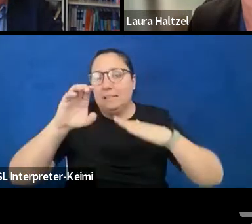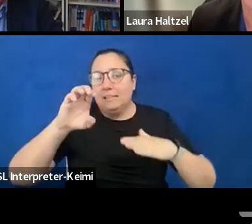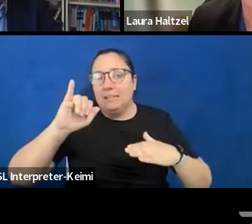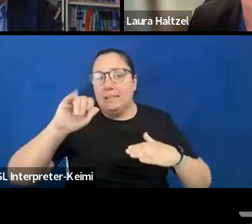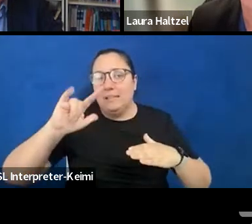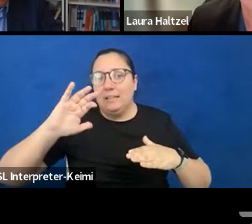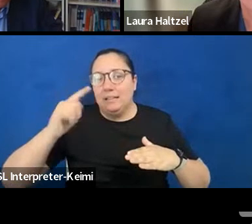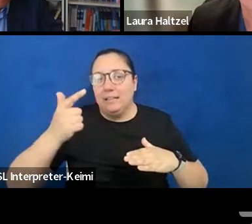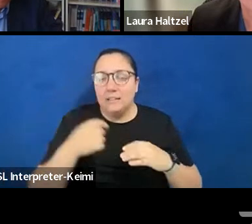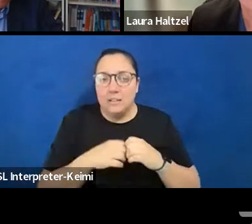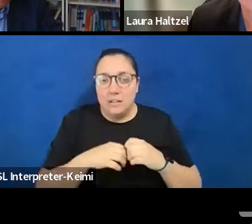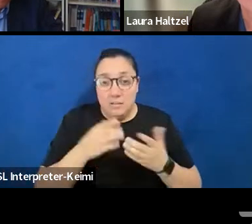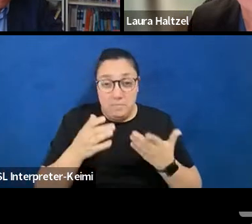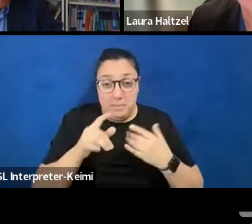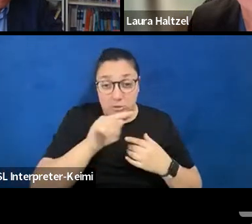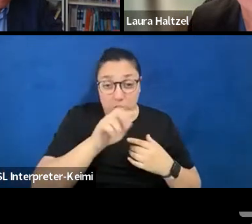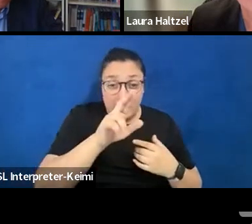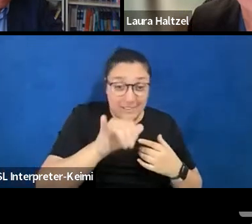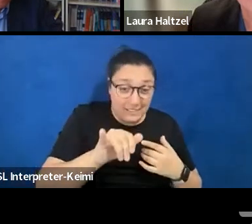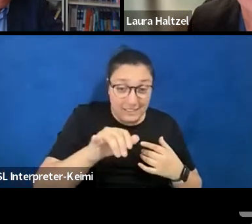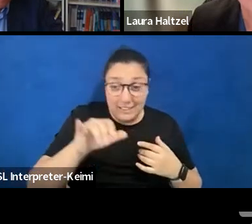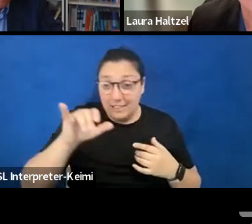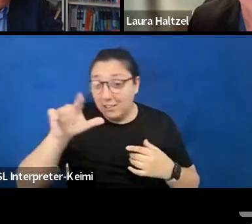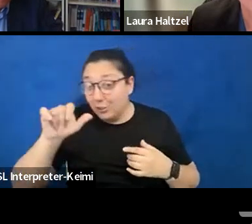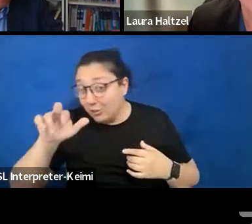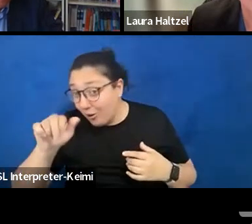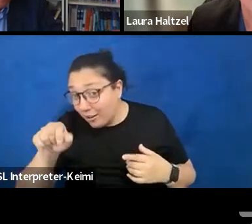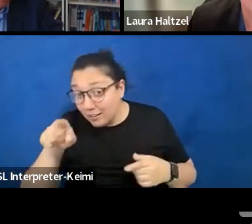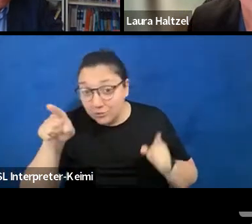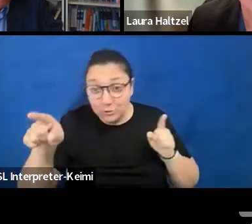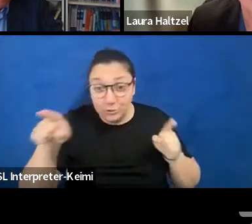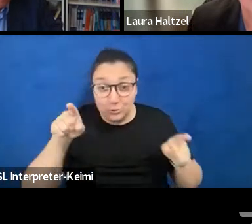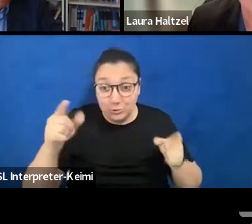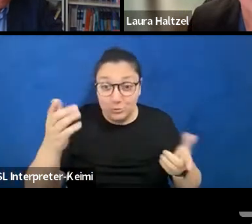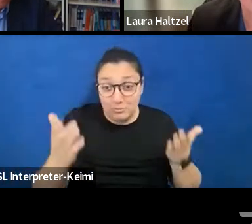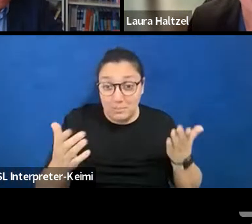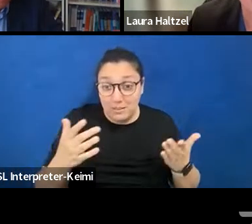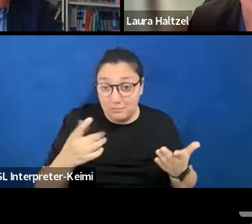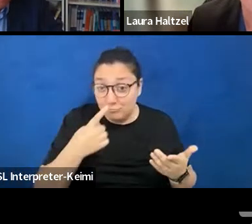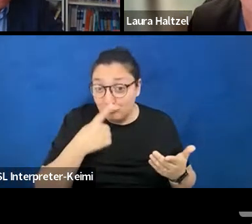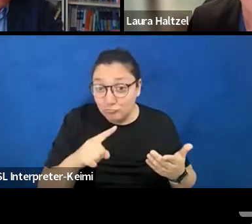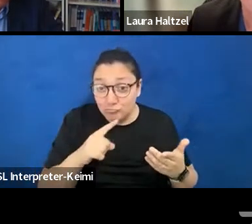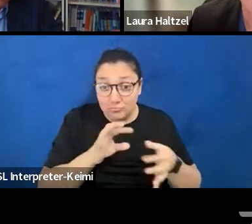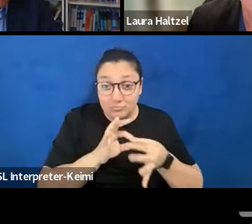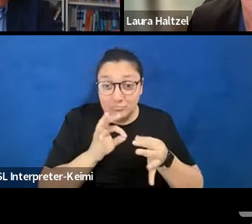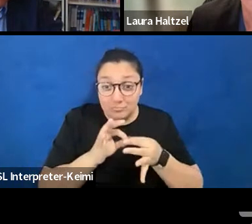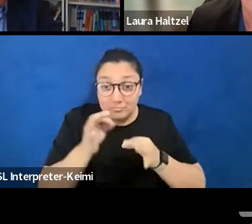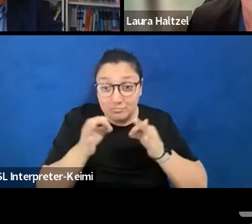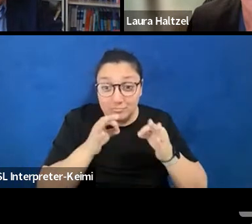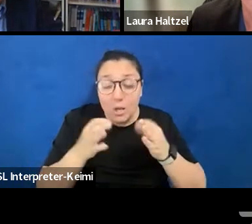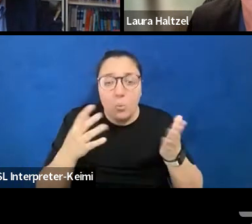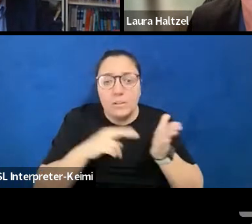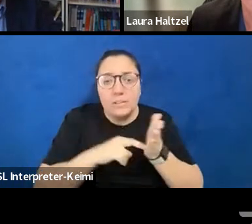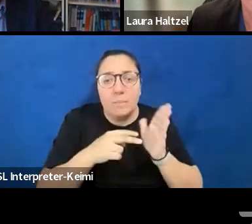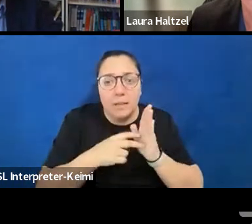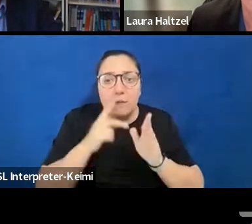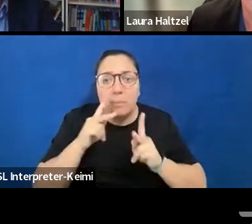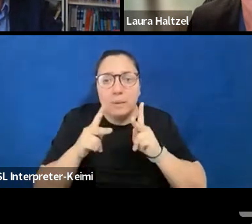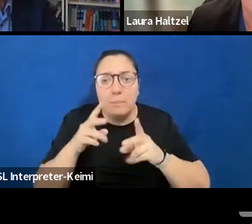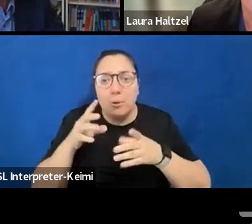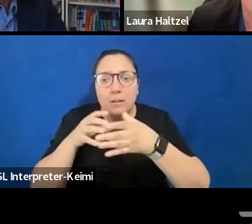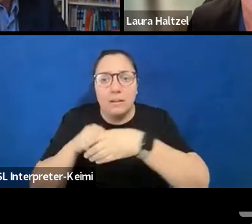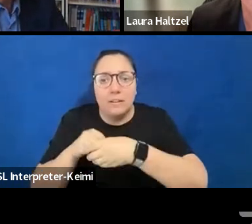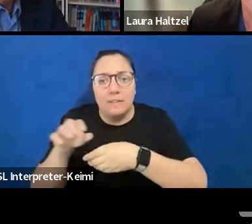Maybe Tracy or Laura, if one of you feels like you can speak to this, what does it mean for people on these programs to have the